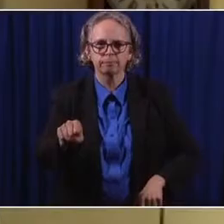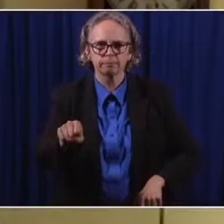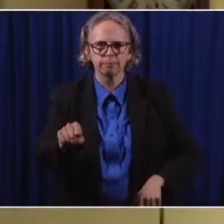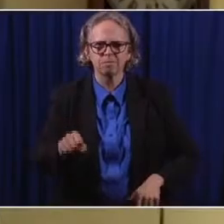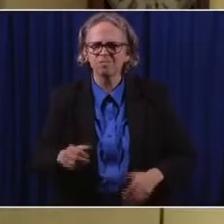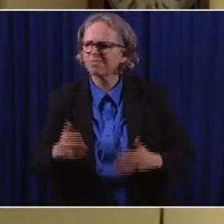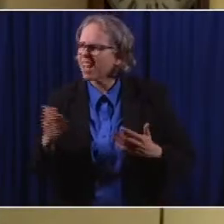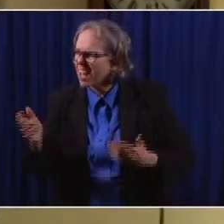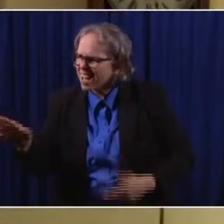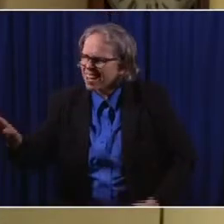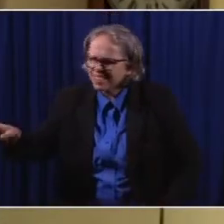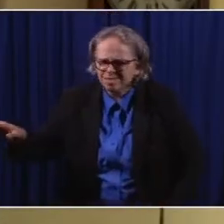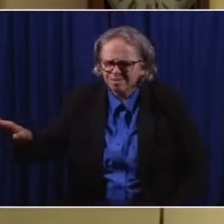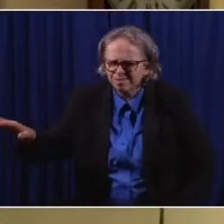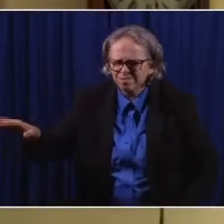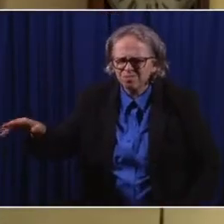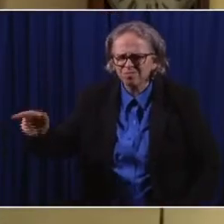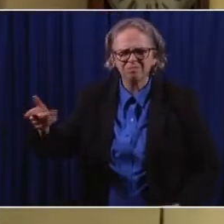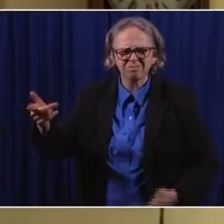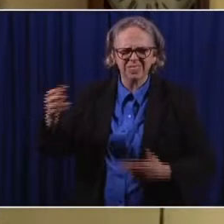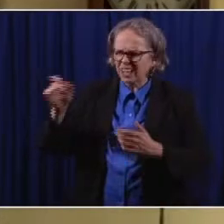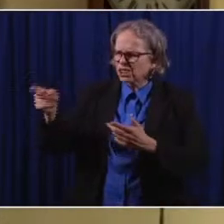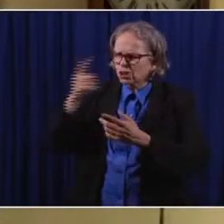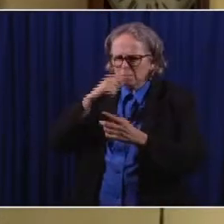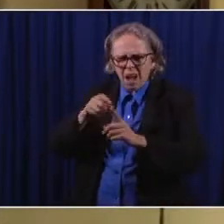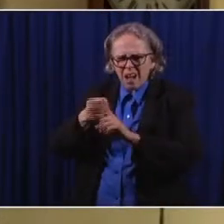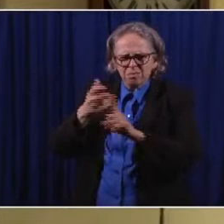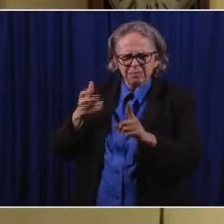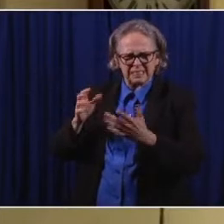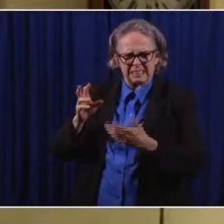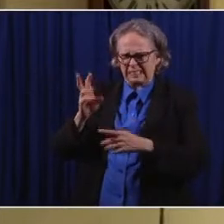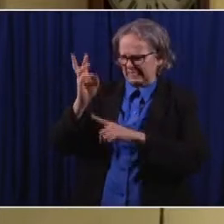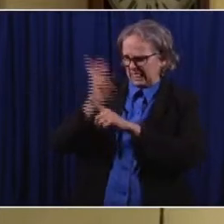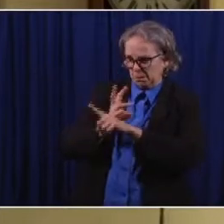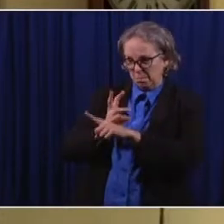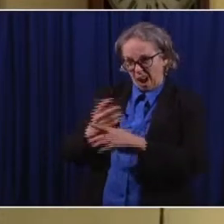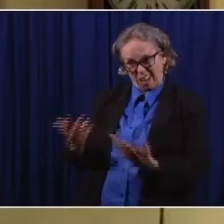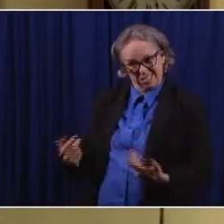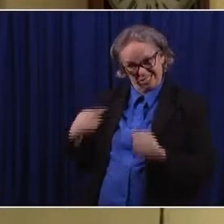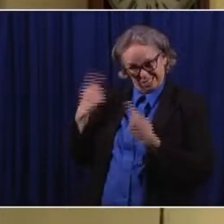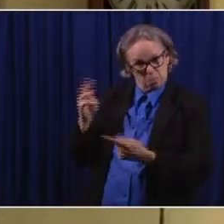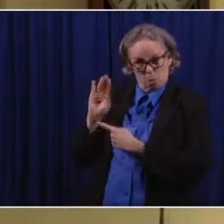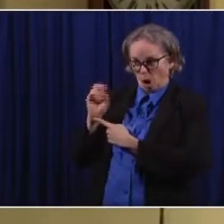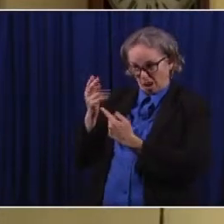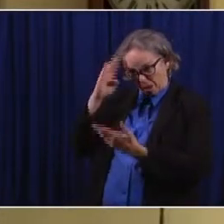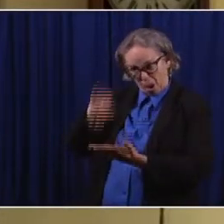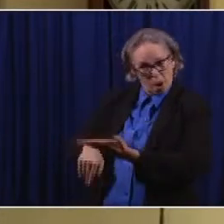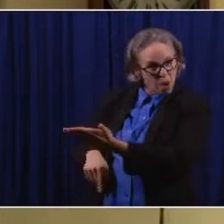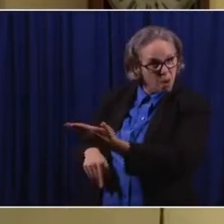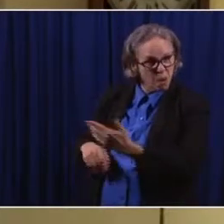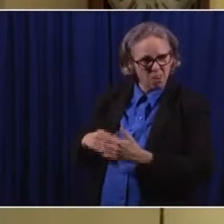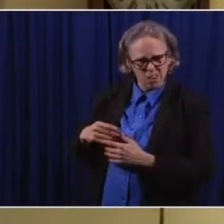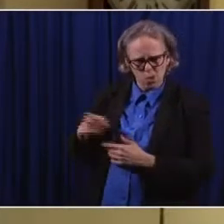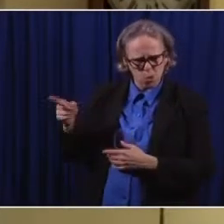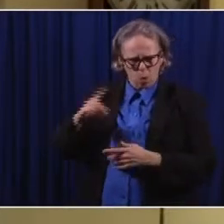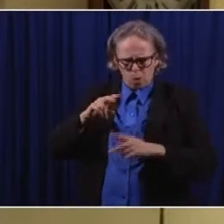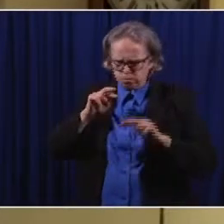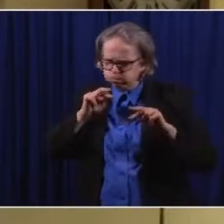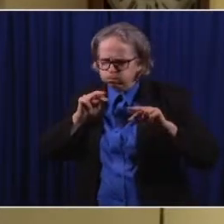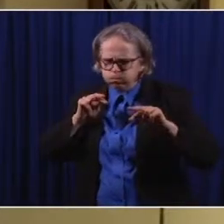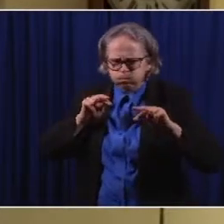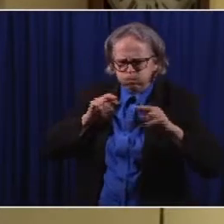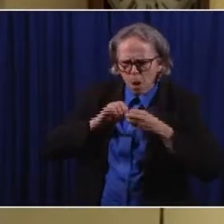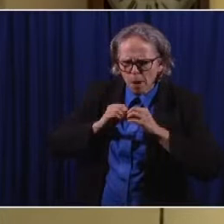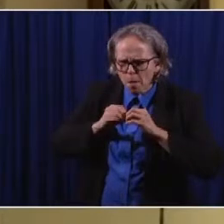that, we've been at this 6 months, and I know you've been watching this very closely, not only watching it,